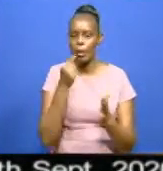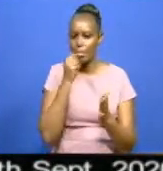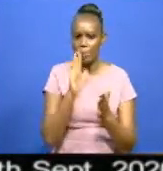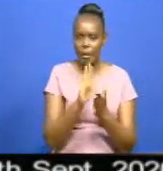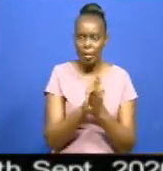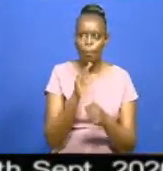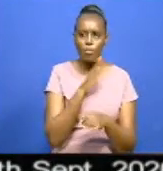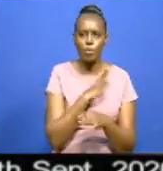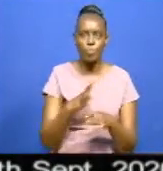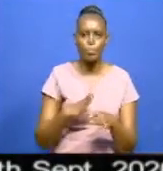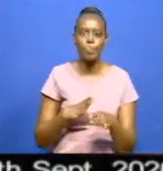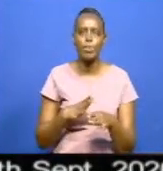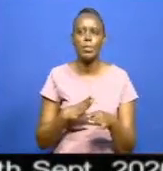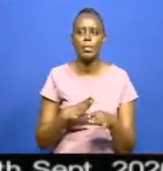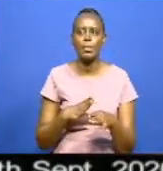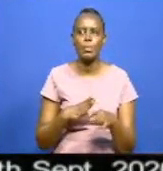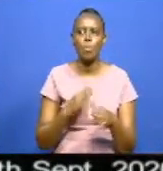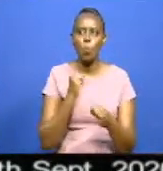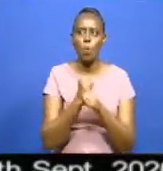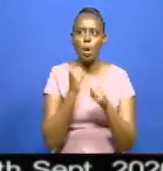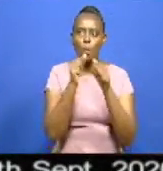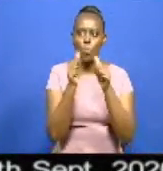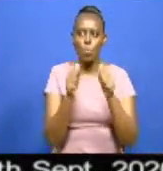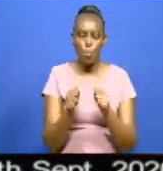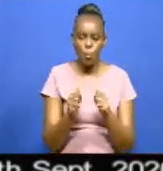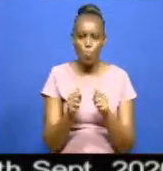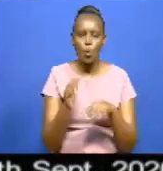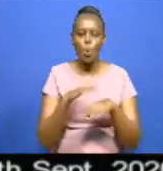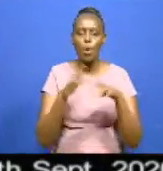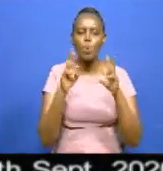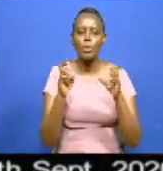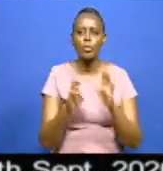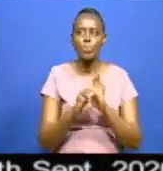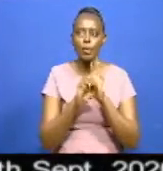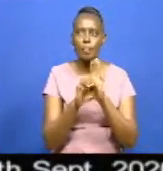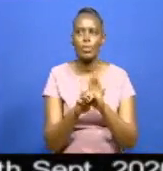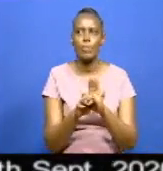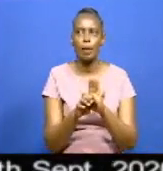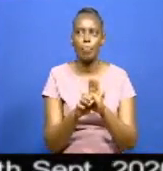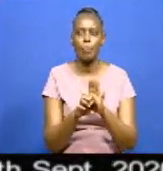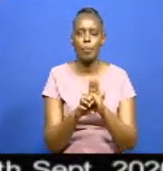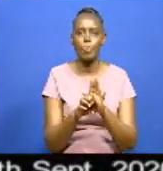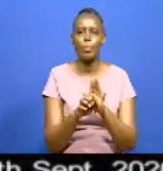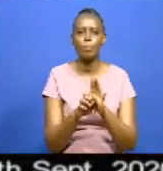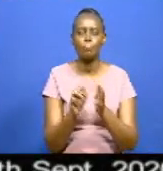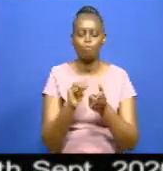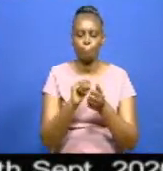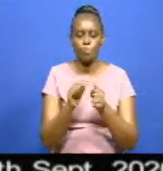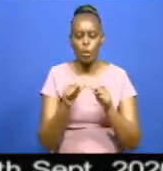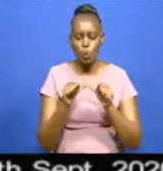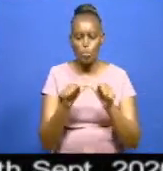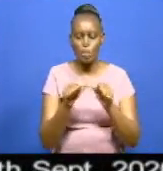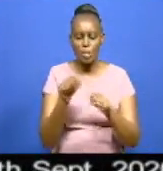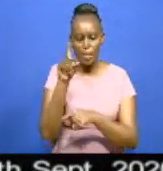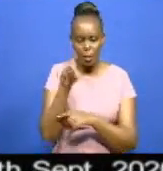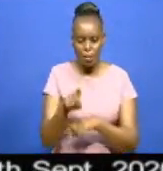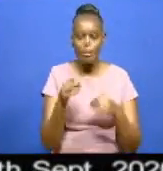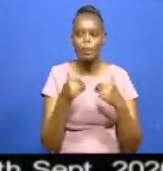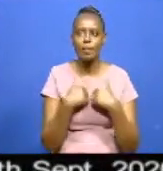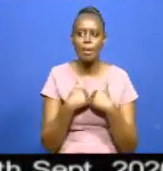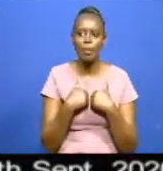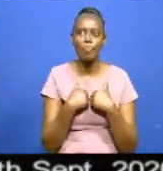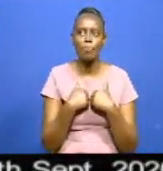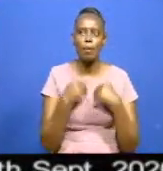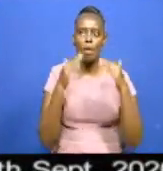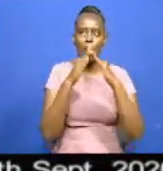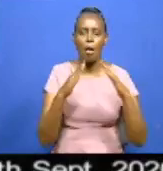the committee was thorough, and on issues like this, I would call for consistency. Mr. Speaker, this is a